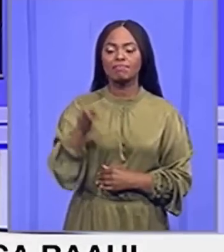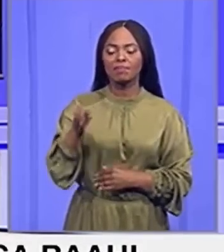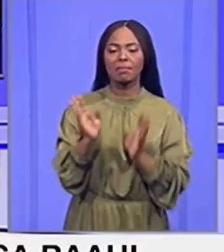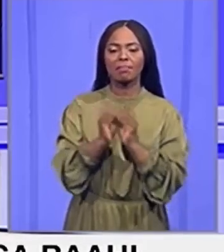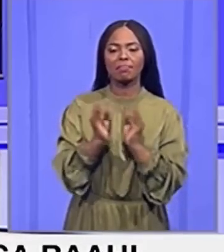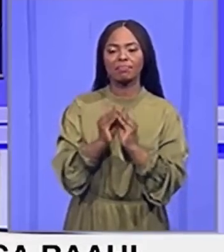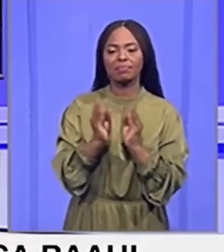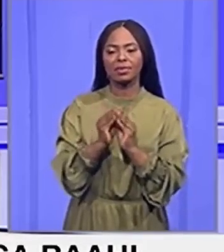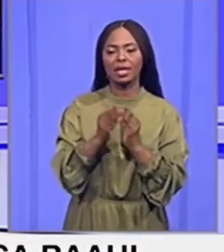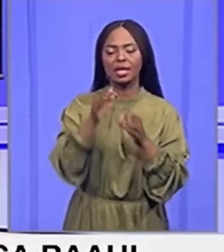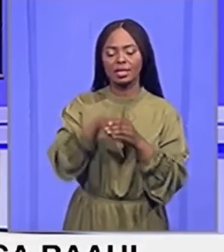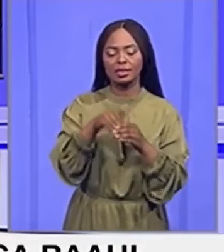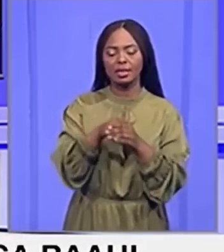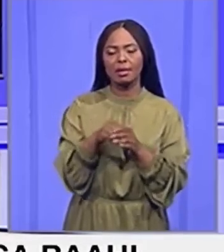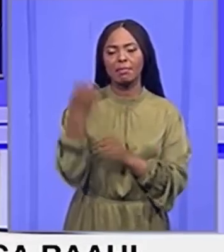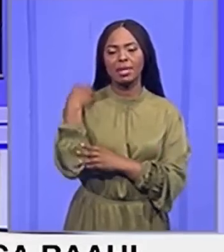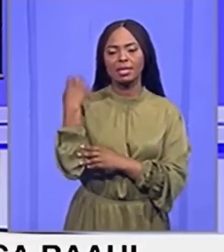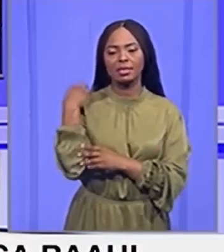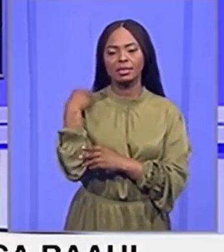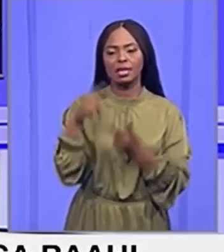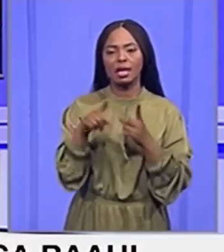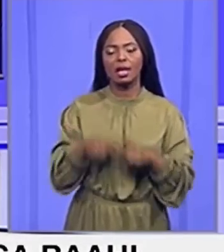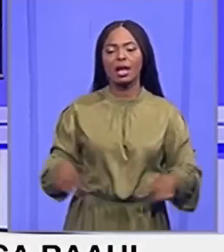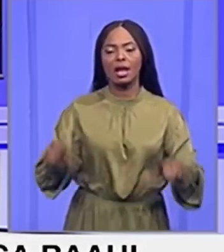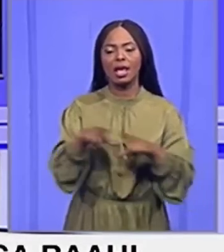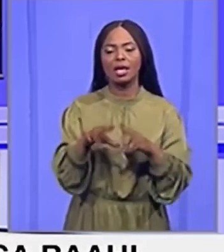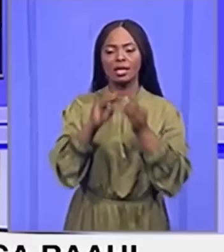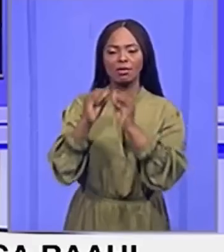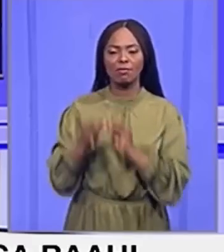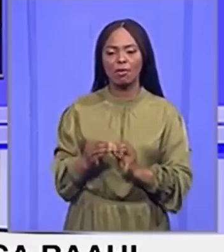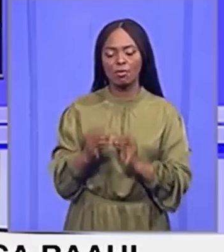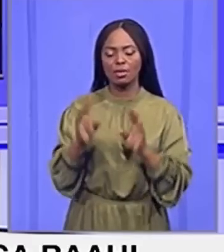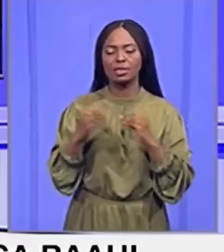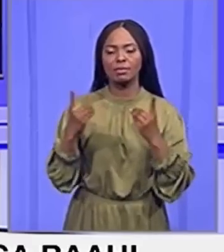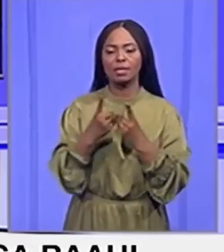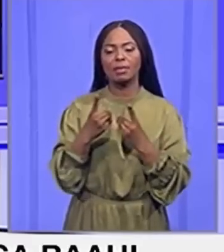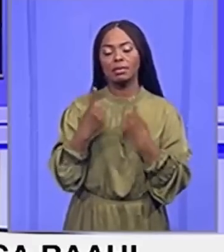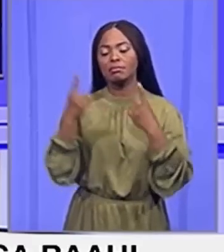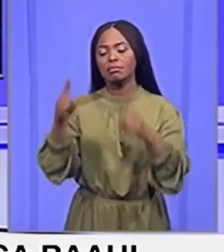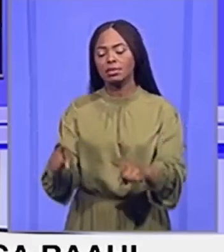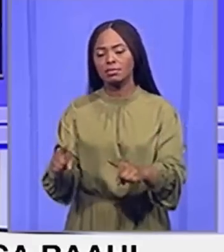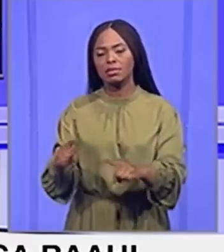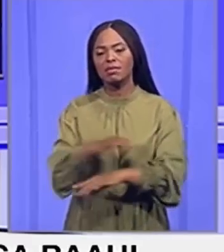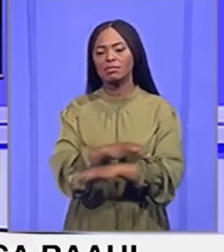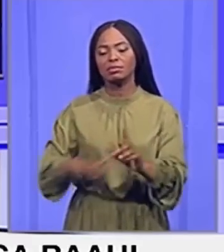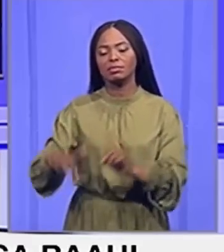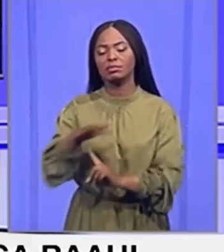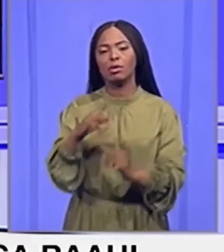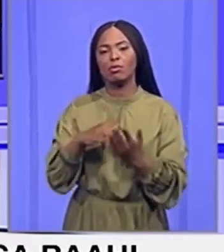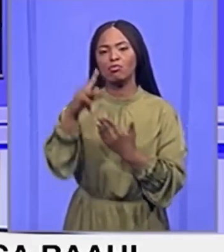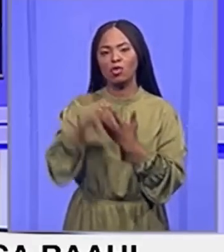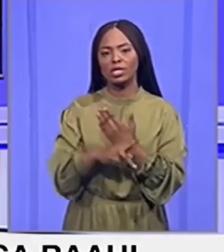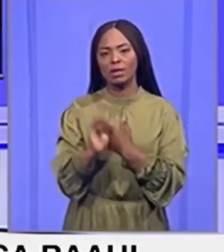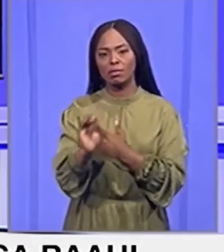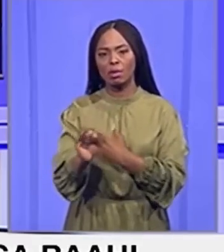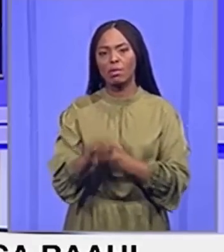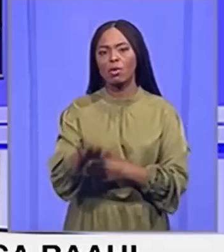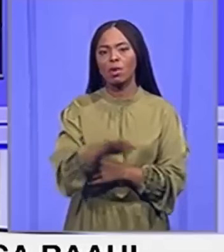matona e tadimaneng le kabo botjha ya mobu le temo e neng e etetse diprojeke tsa temo Laughing Waterfall tse welang tlasa